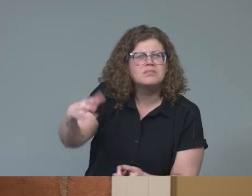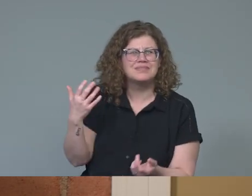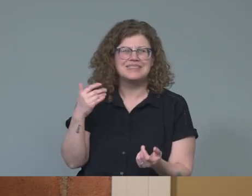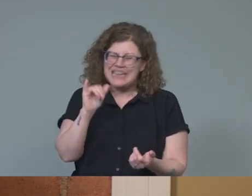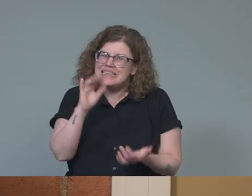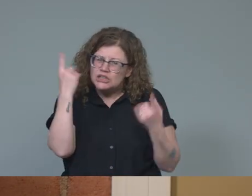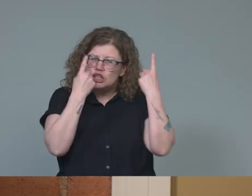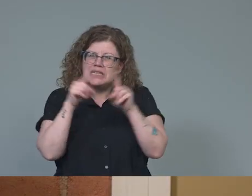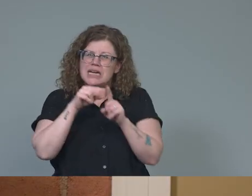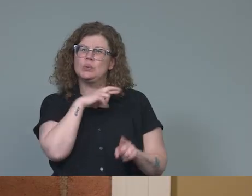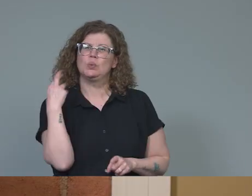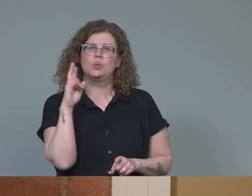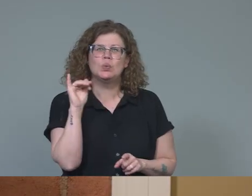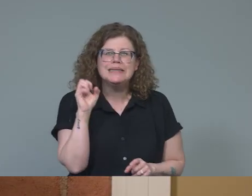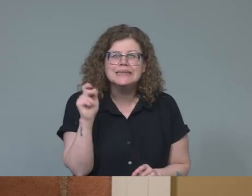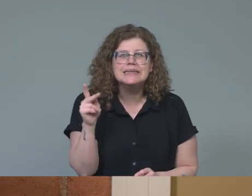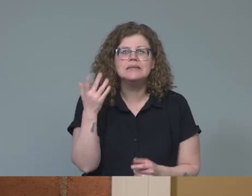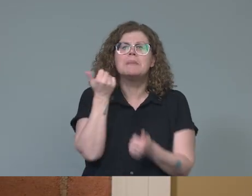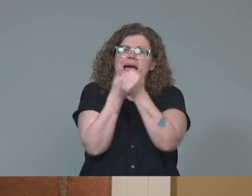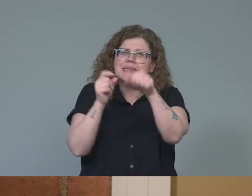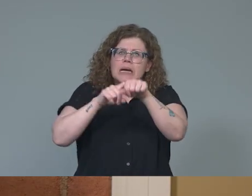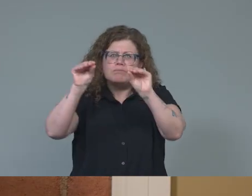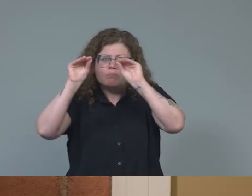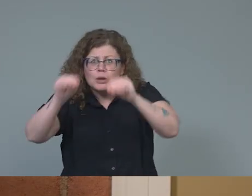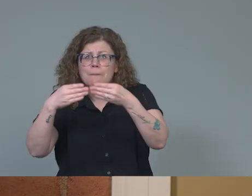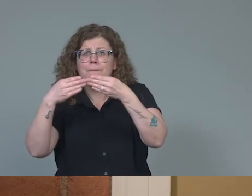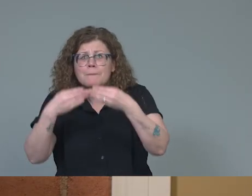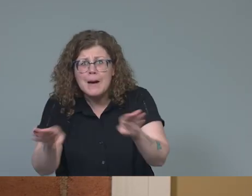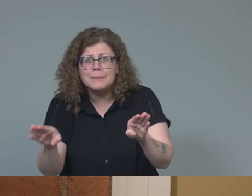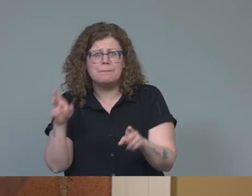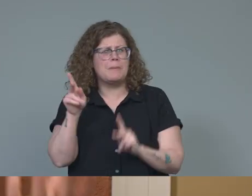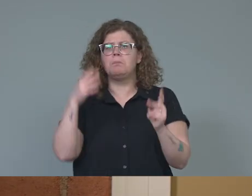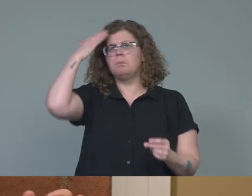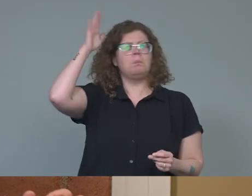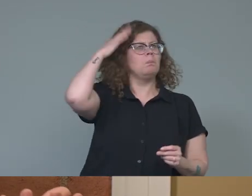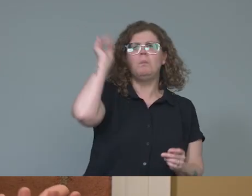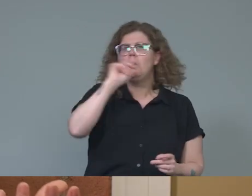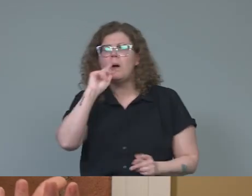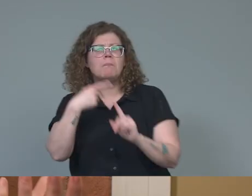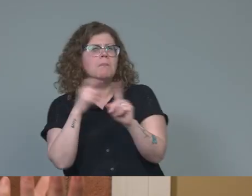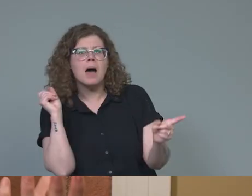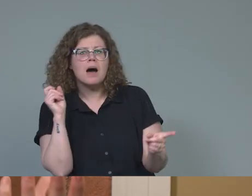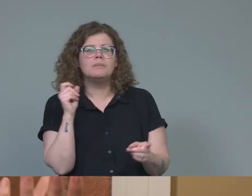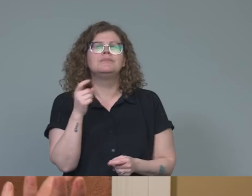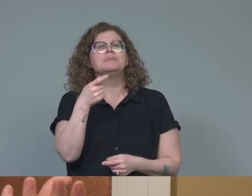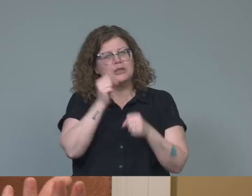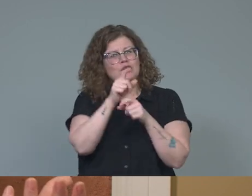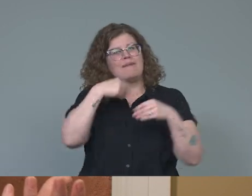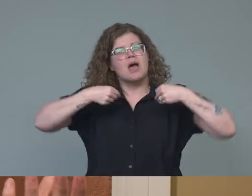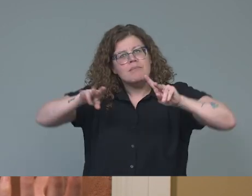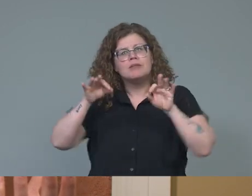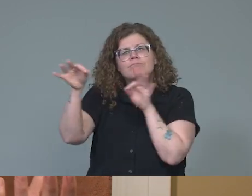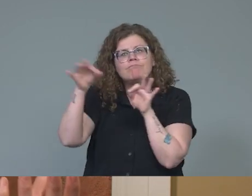from. So that is a risk. Anytime you put something in the public realm and people don't know where it came from, you have the